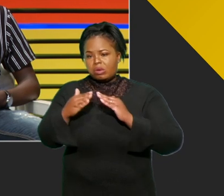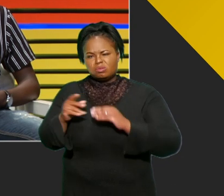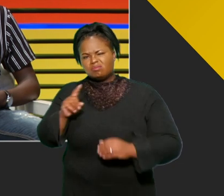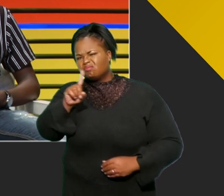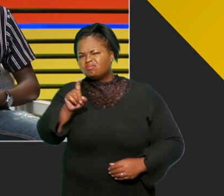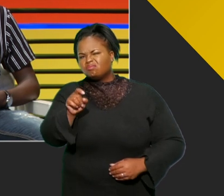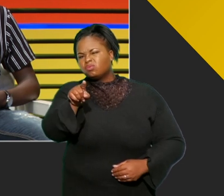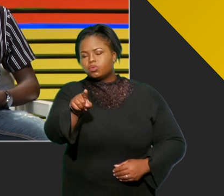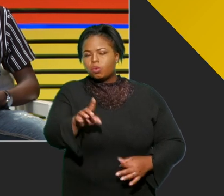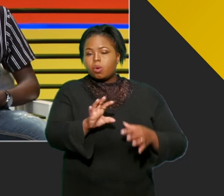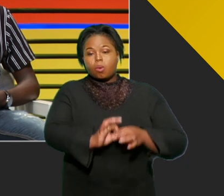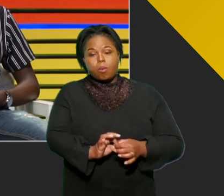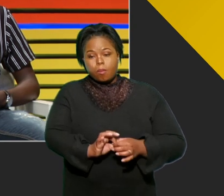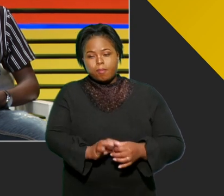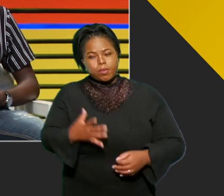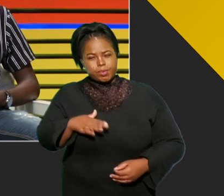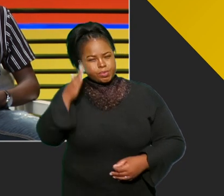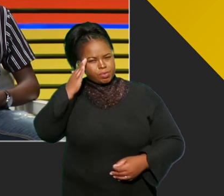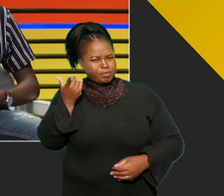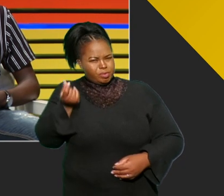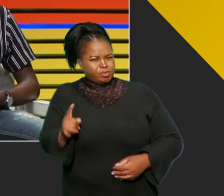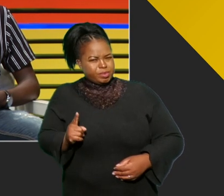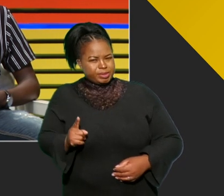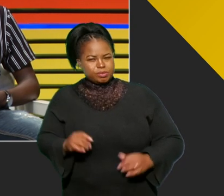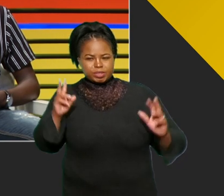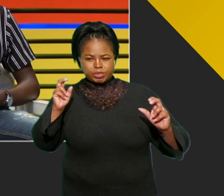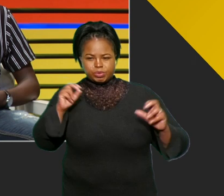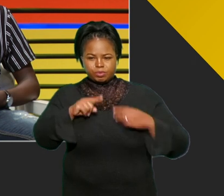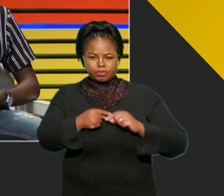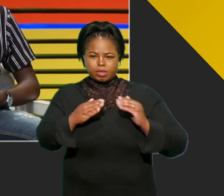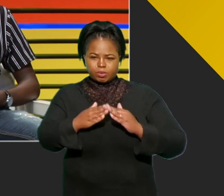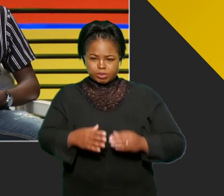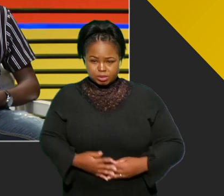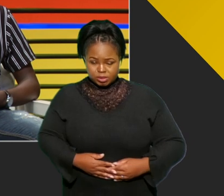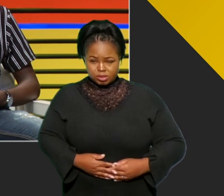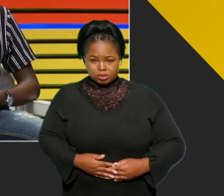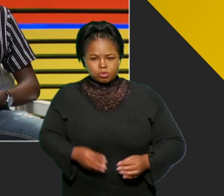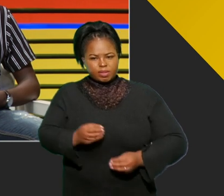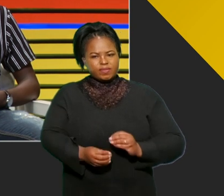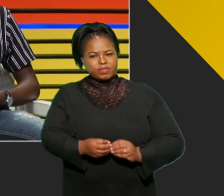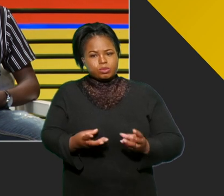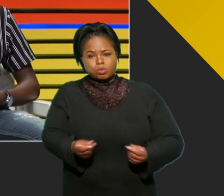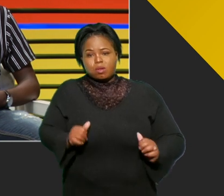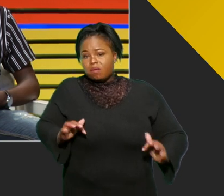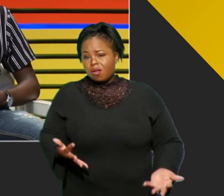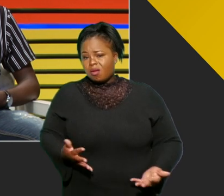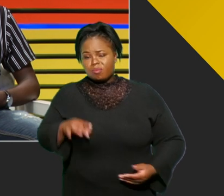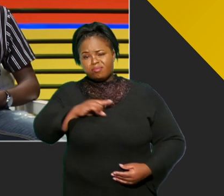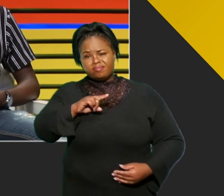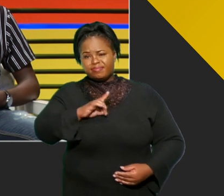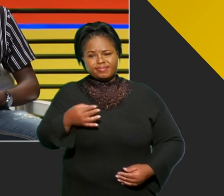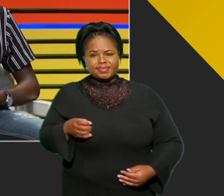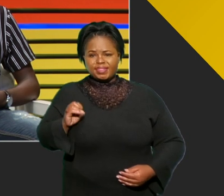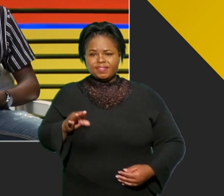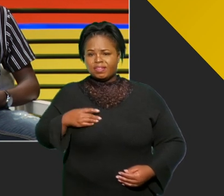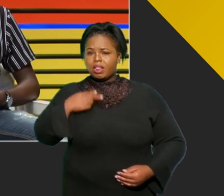rena, wena o dileng gae na, o re make byang ka taba yo ya housing shortage. How do we fix the situation? Because not being